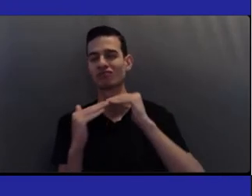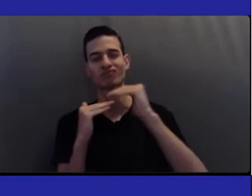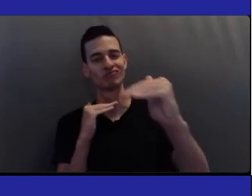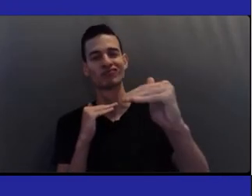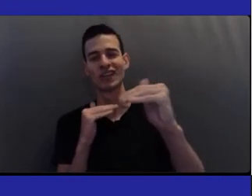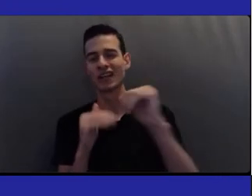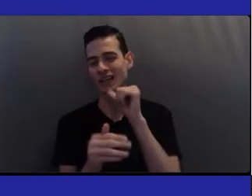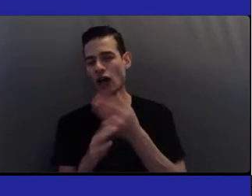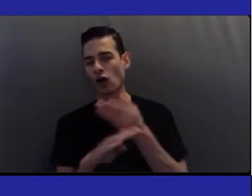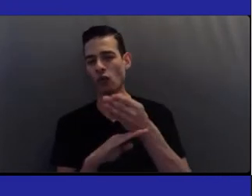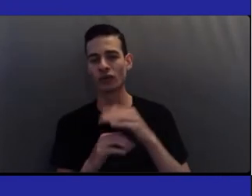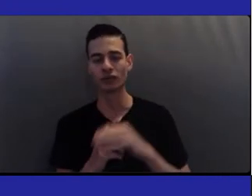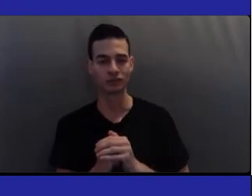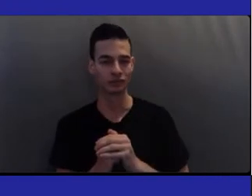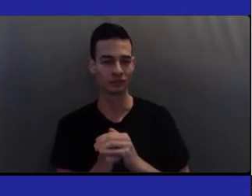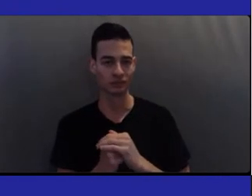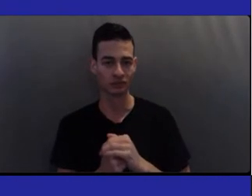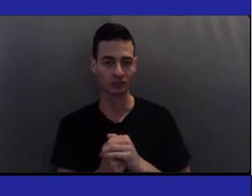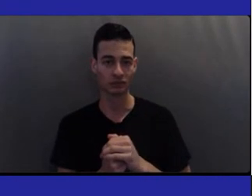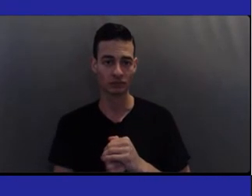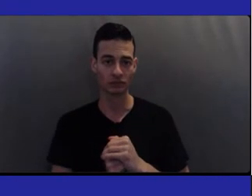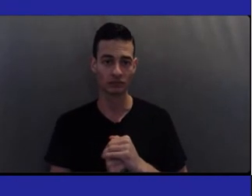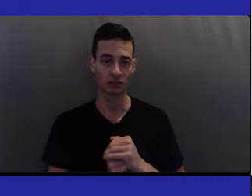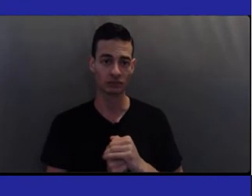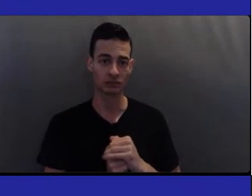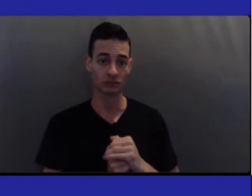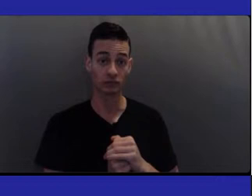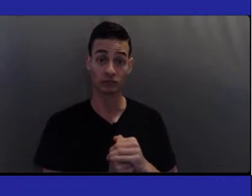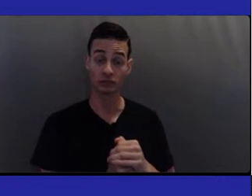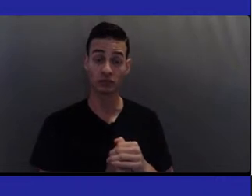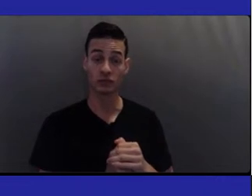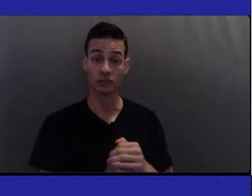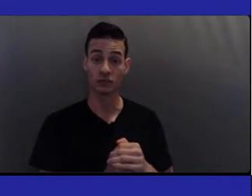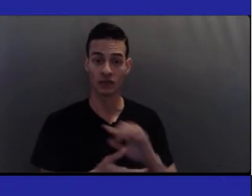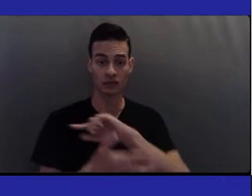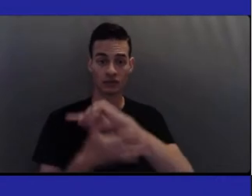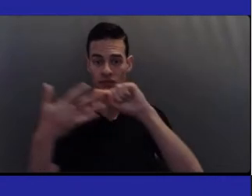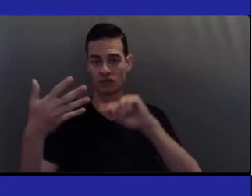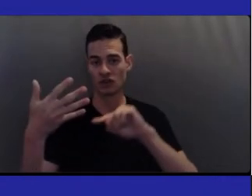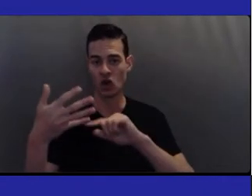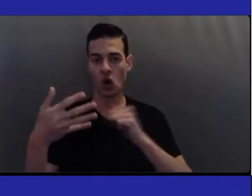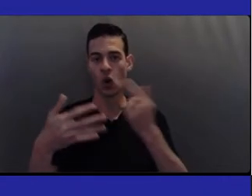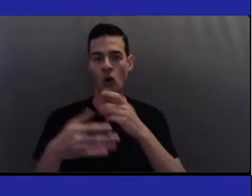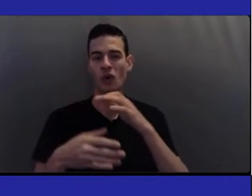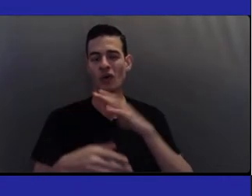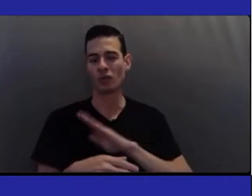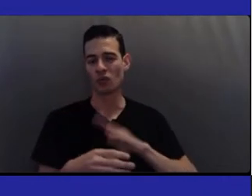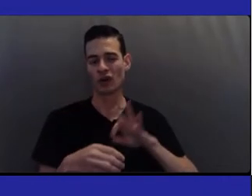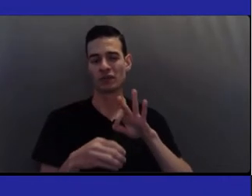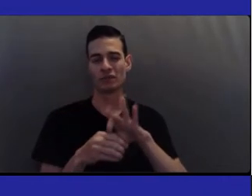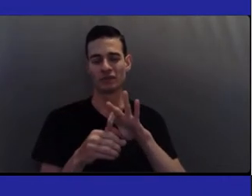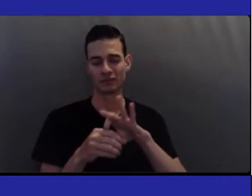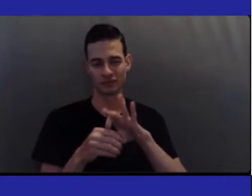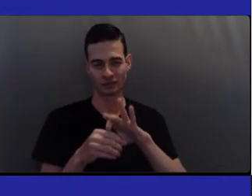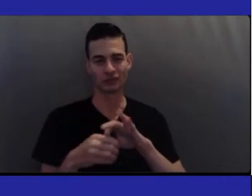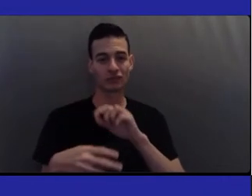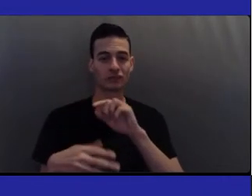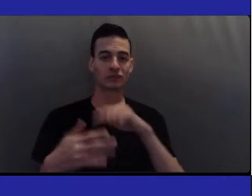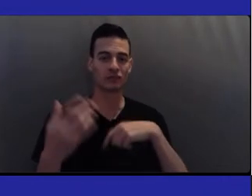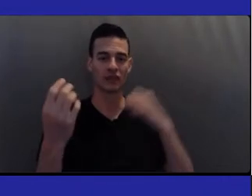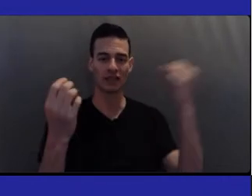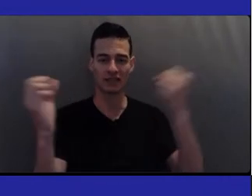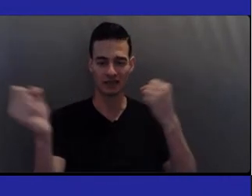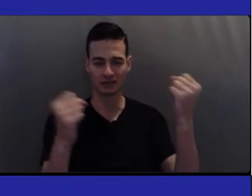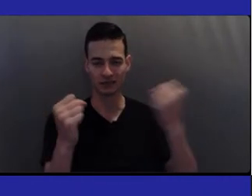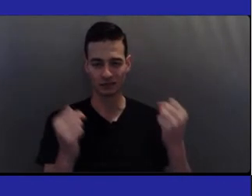Okay, so let me ask for a vote. Dr. Katz? Yes. Karen St-Hilaire? Yes. Erin Kelly? Yes. Dr. William Fisher? Yes. Barbara